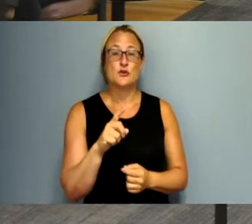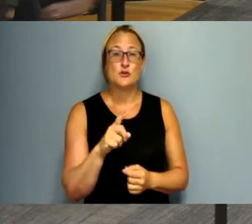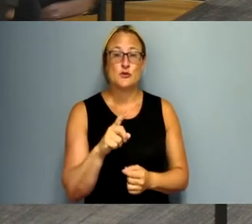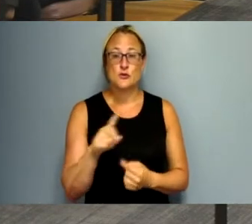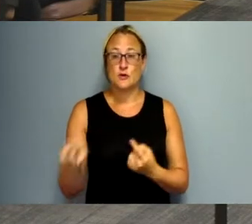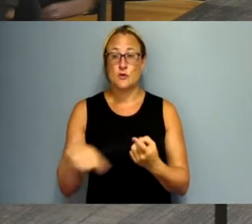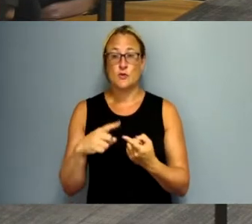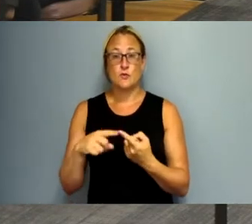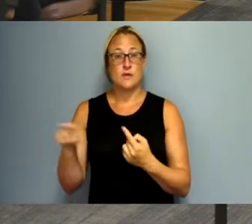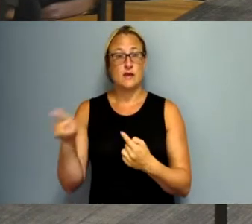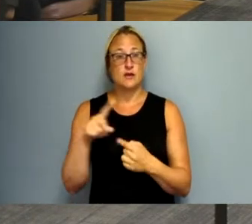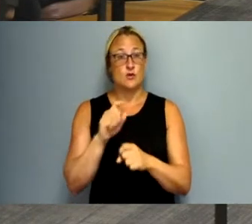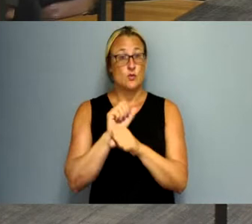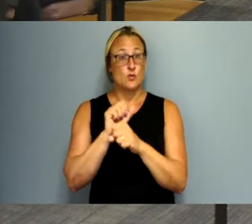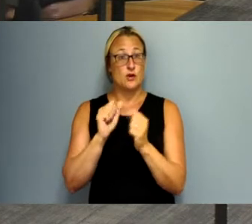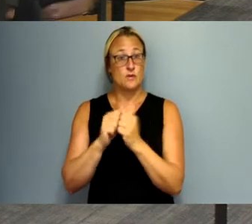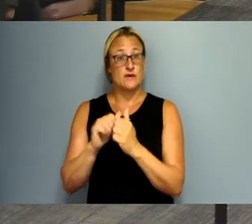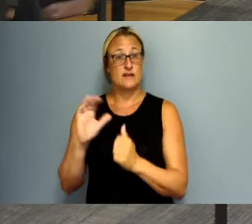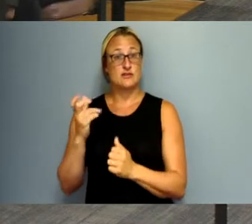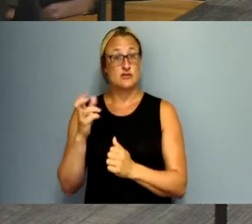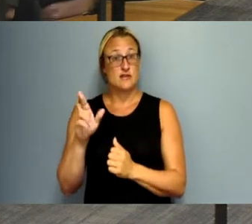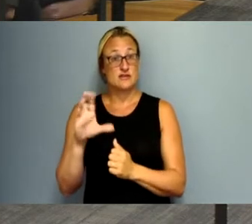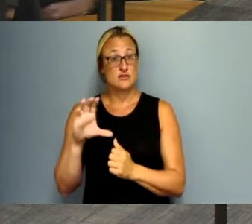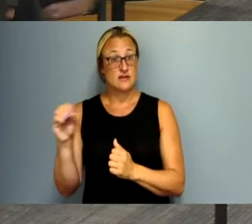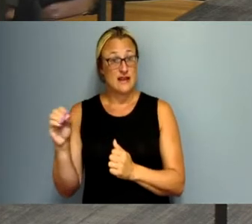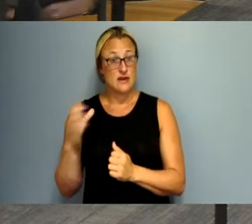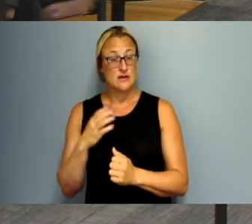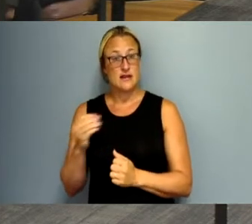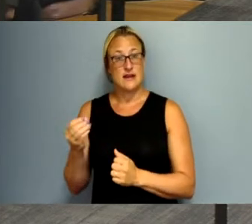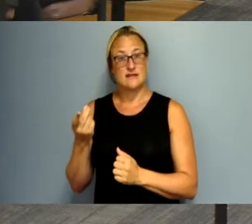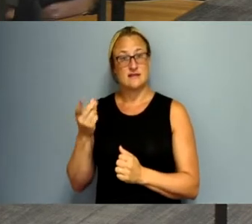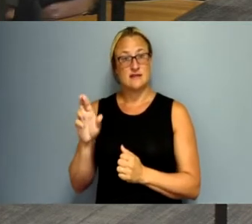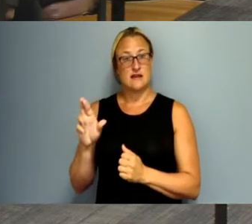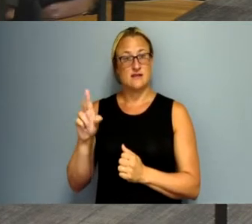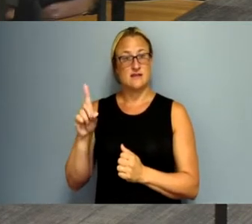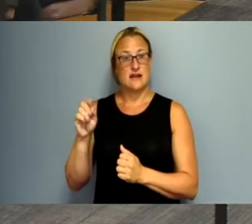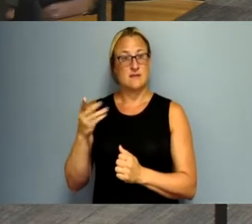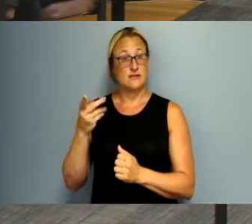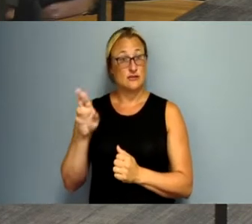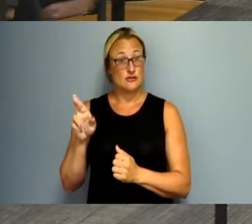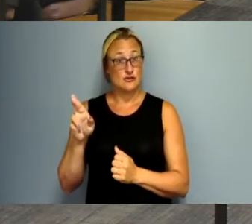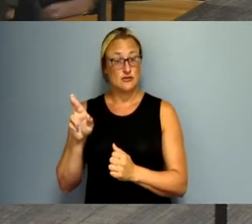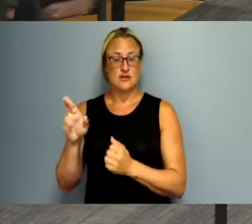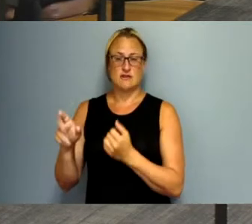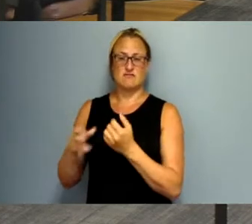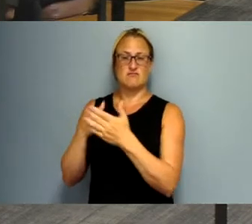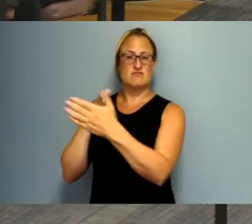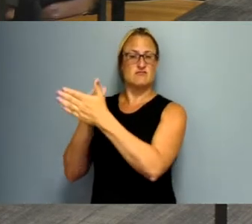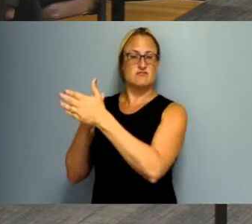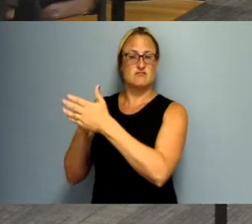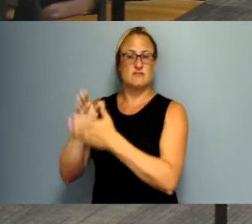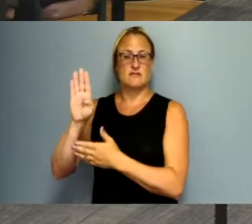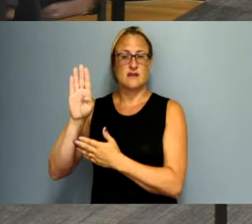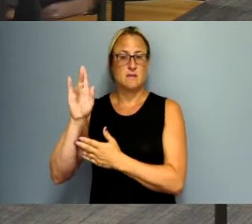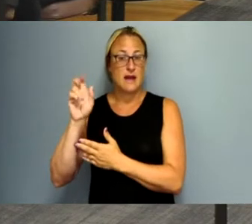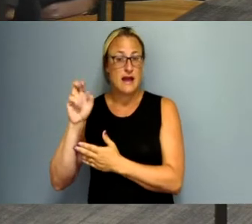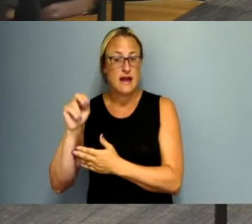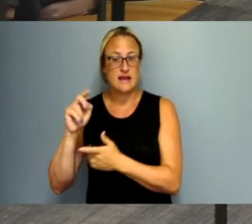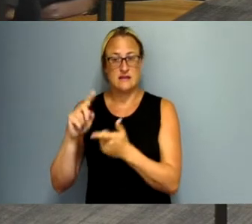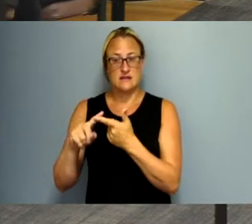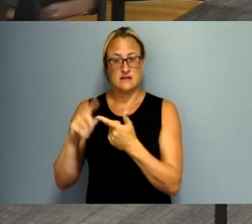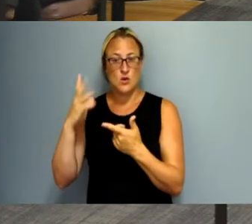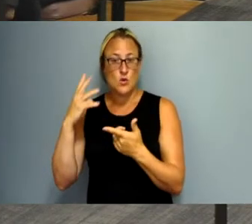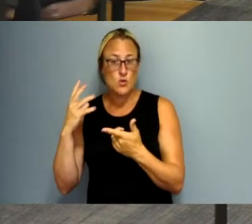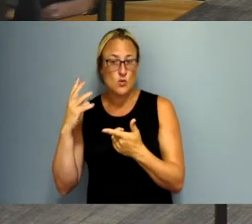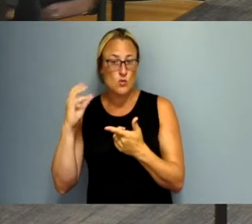together with Chester County and Dr. Damsker and stood up to Biden, Wolf,